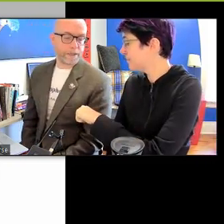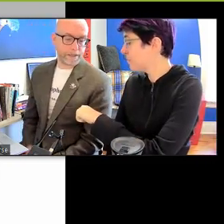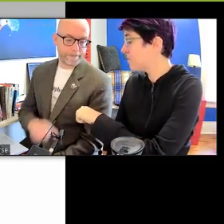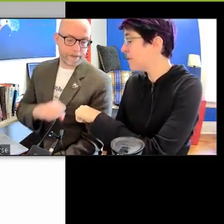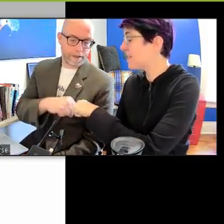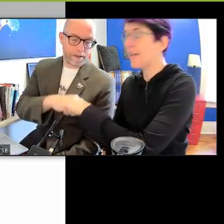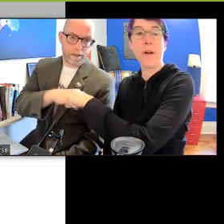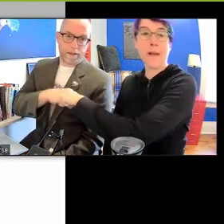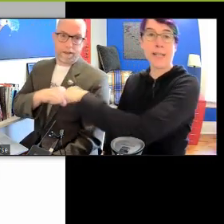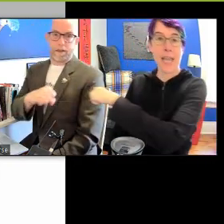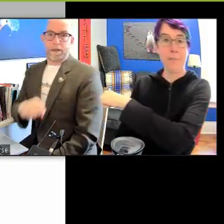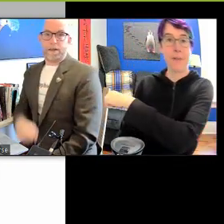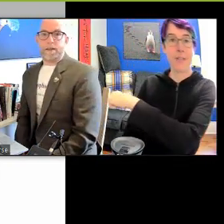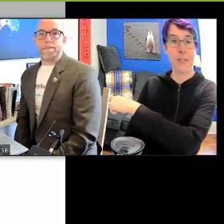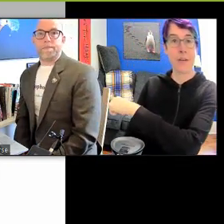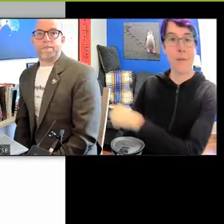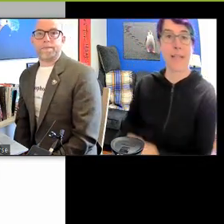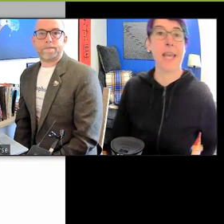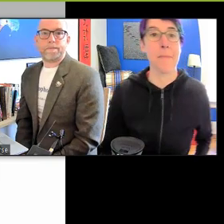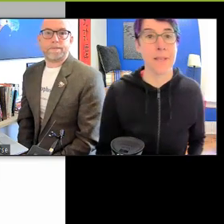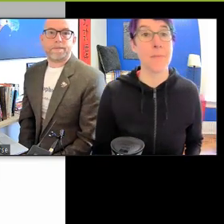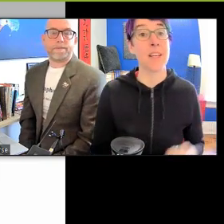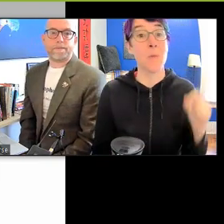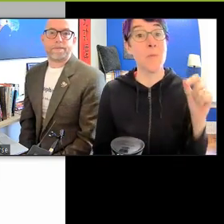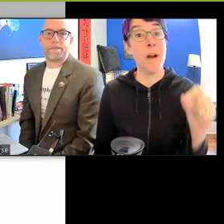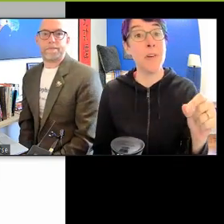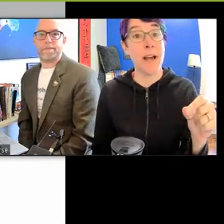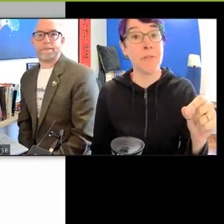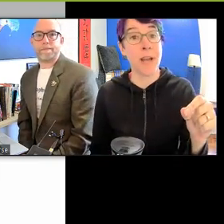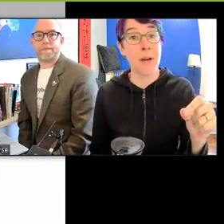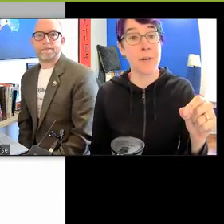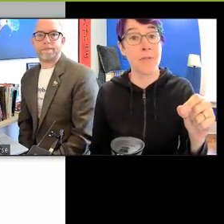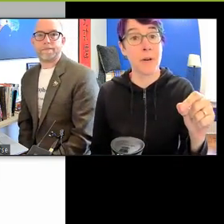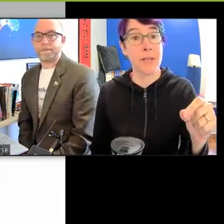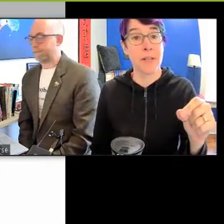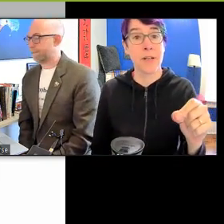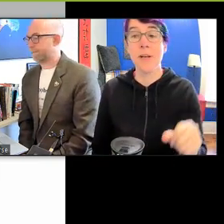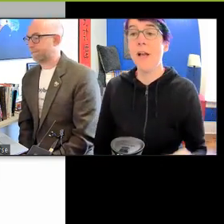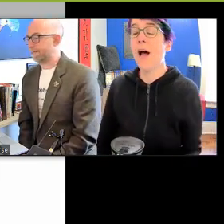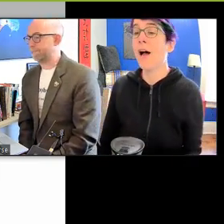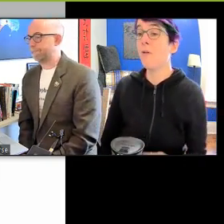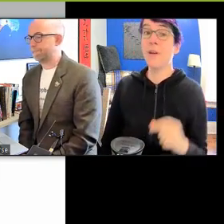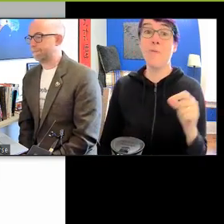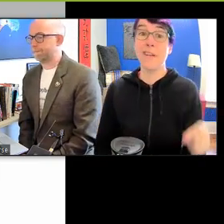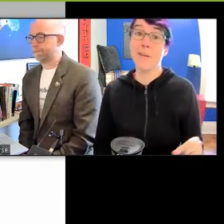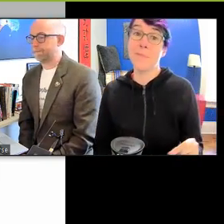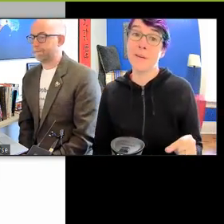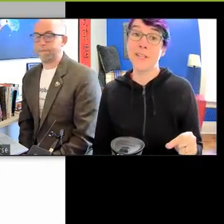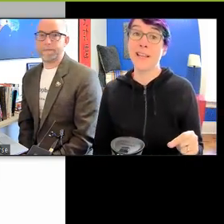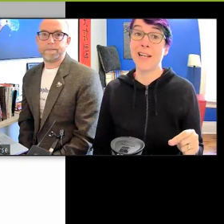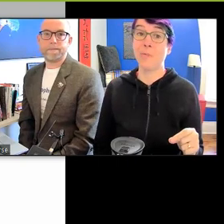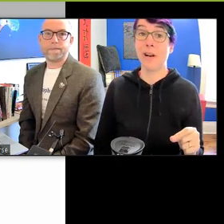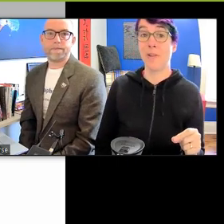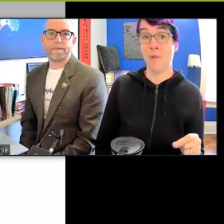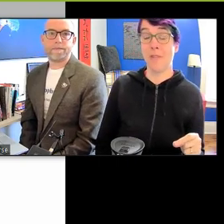are we resisting? We're resisting going back to campus just to go back to campus because we want you to have 3 hours for a midterm. Yeah. We want you to be able